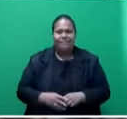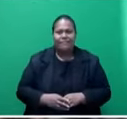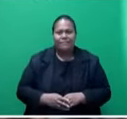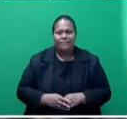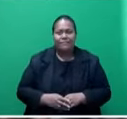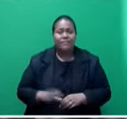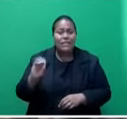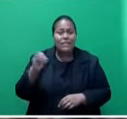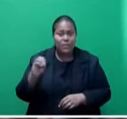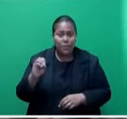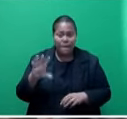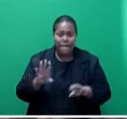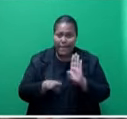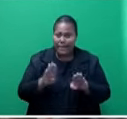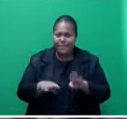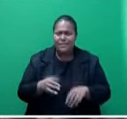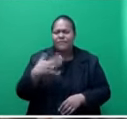zero balance currently stands at